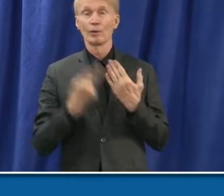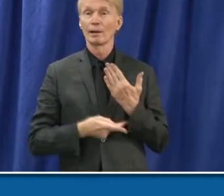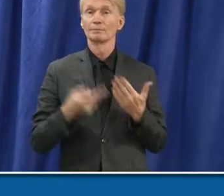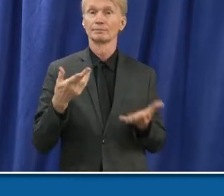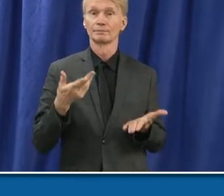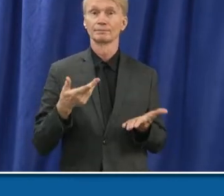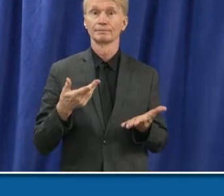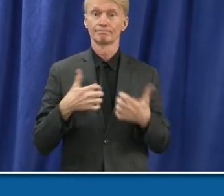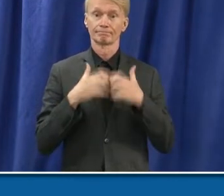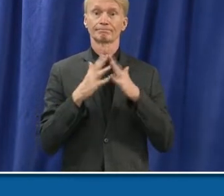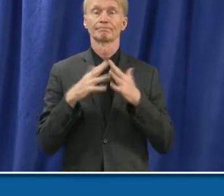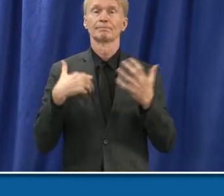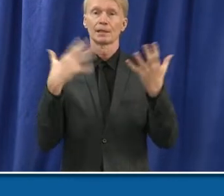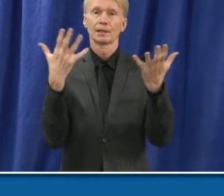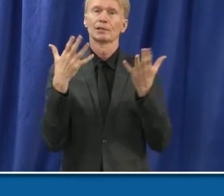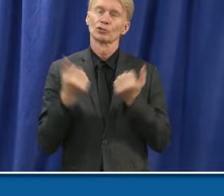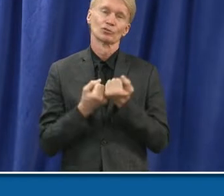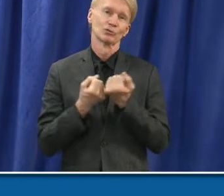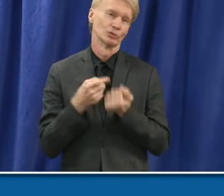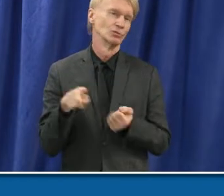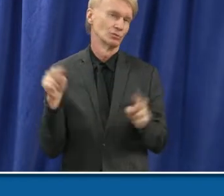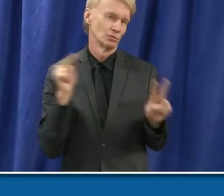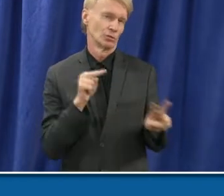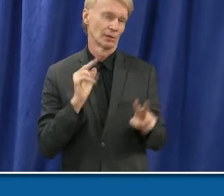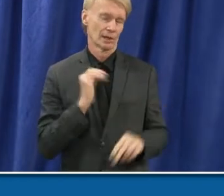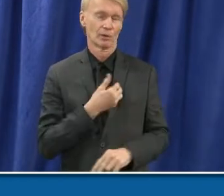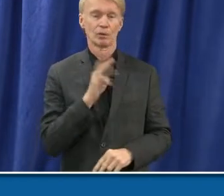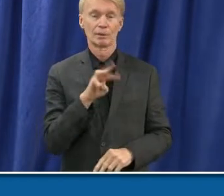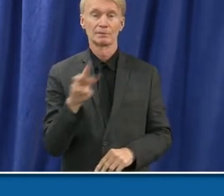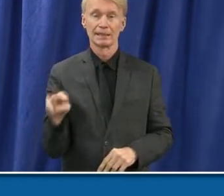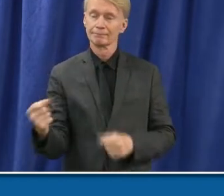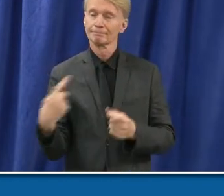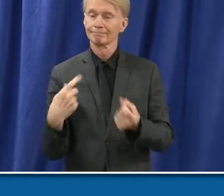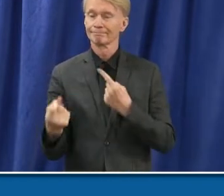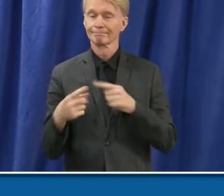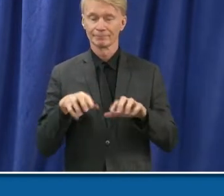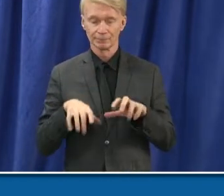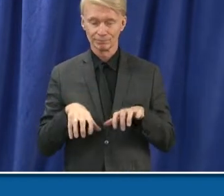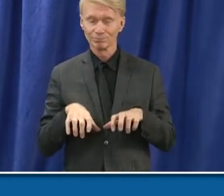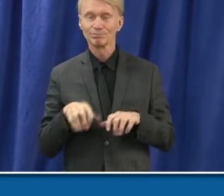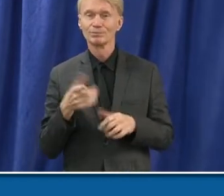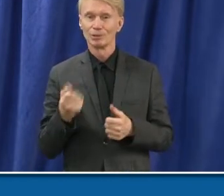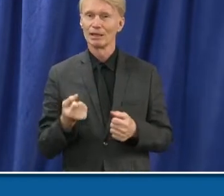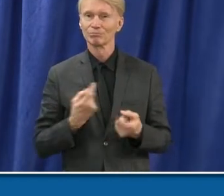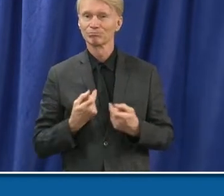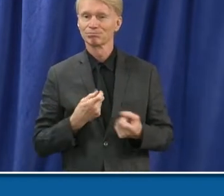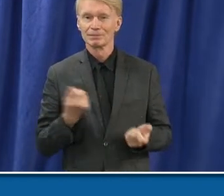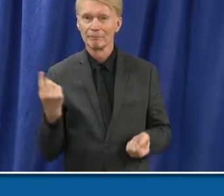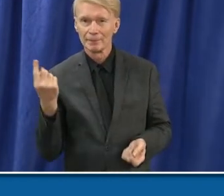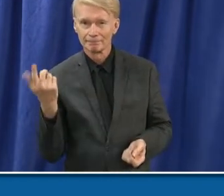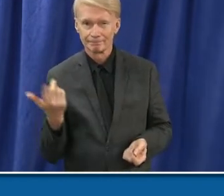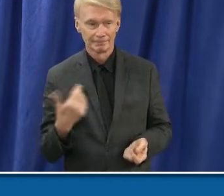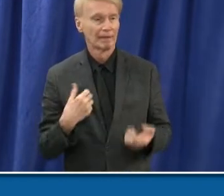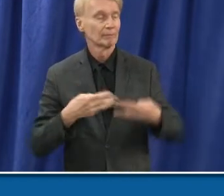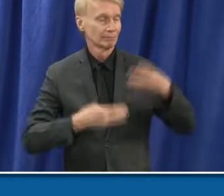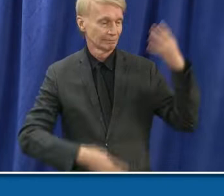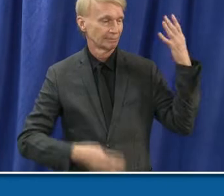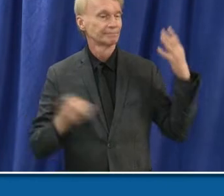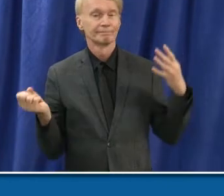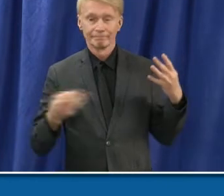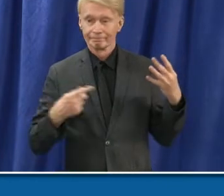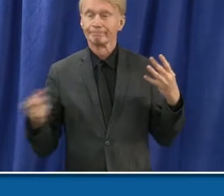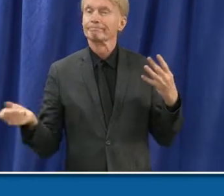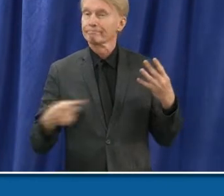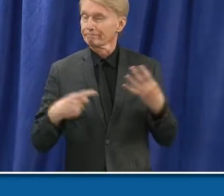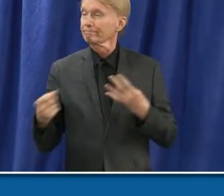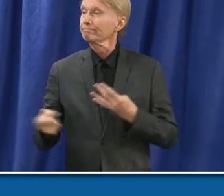I encourage you to look at the website and send us questions in the box below. So we've already got a number of questions coming in, and